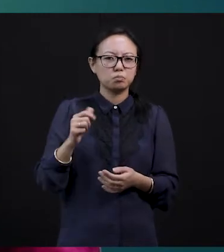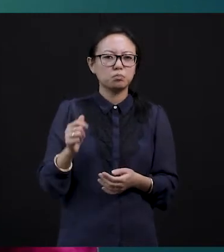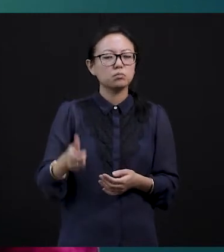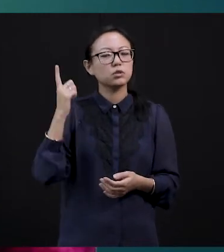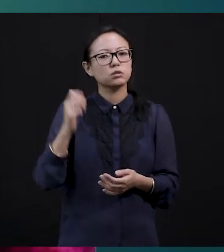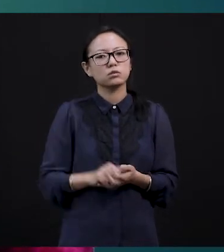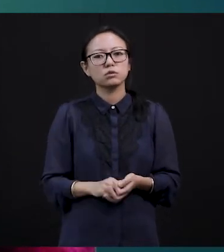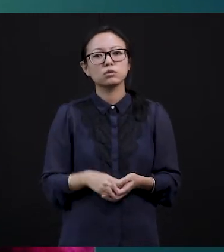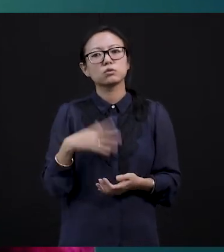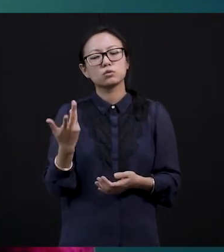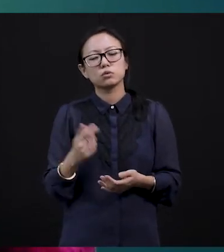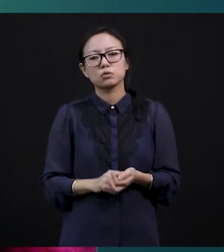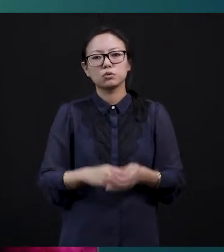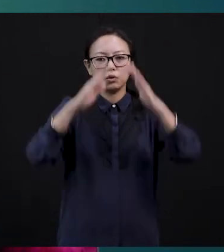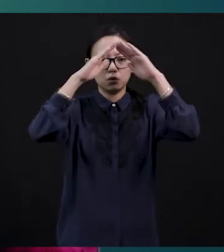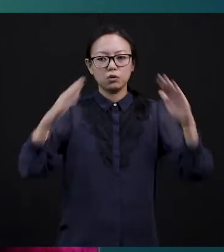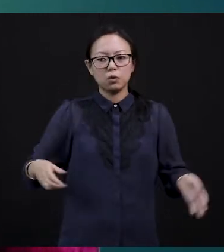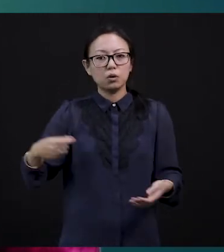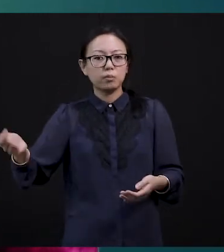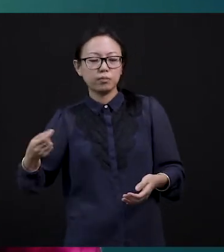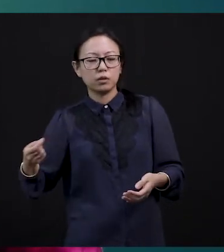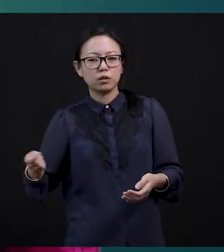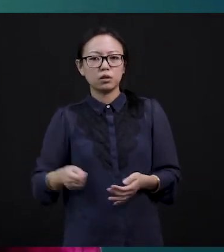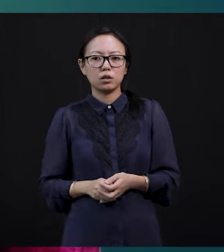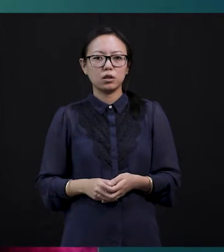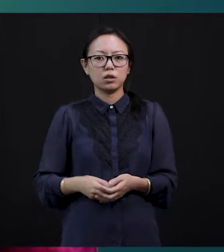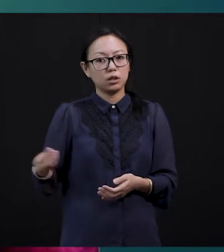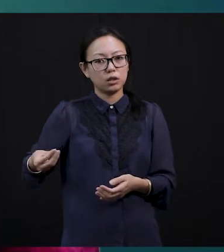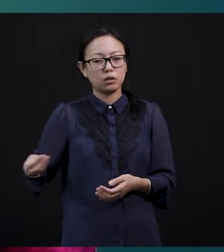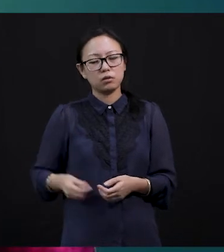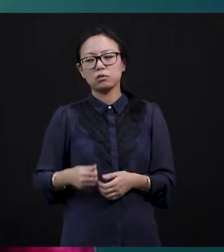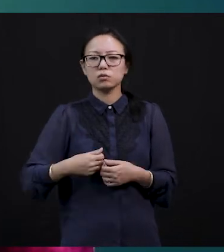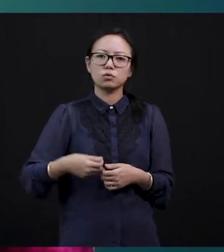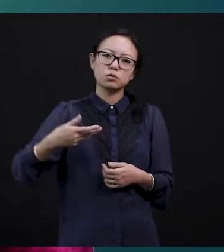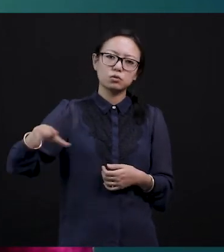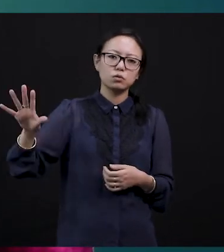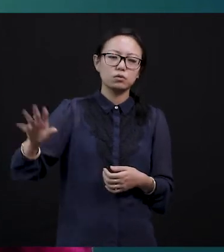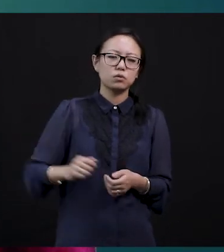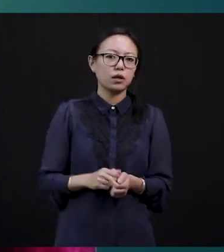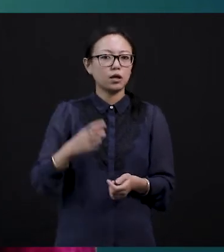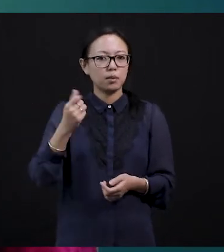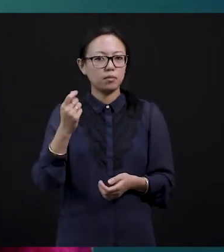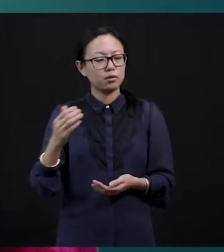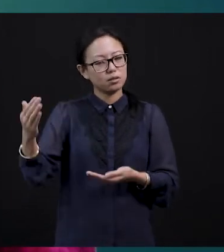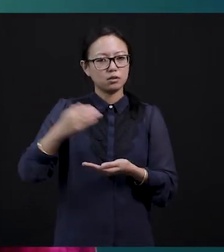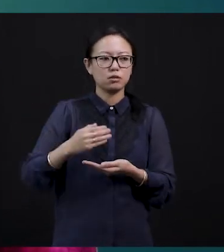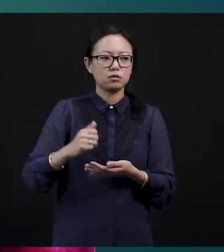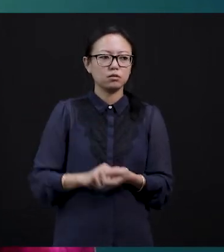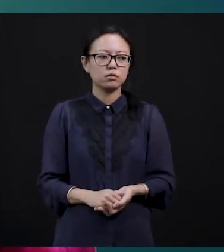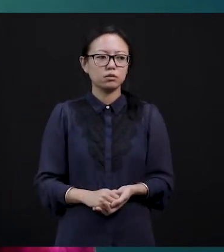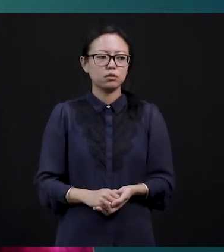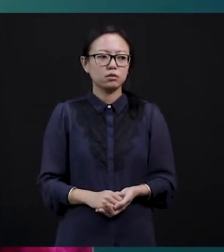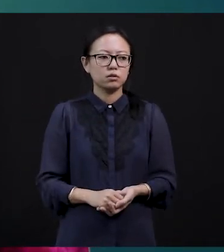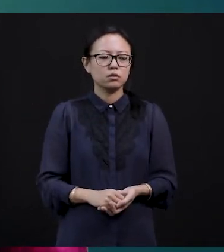colony, and then I save on that money of commuting. Then the next one, very important,